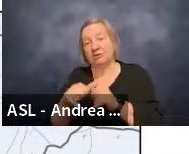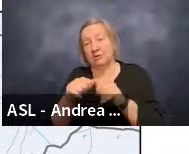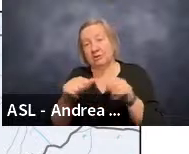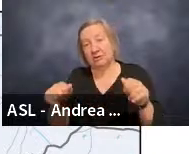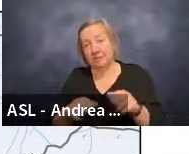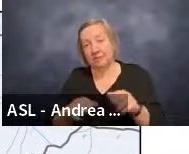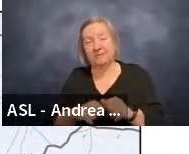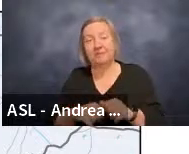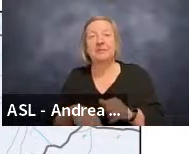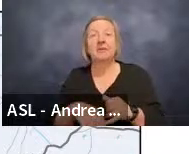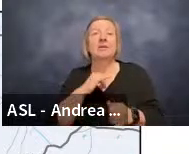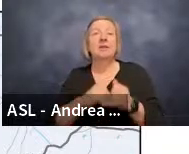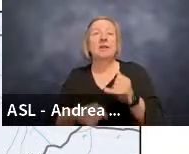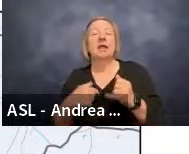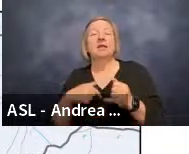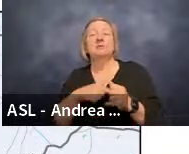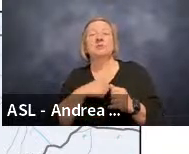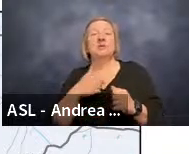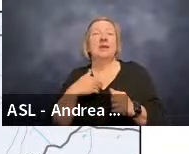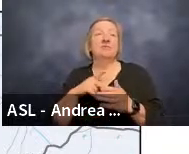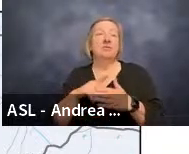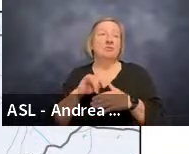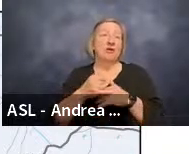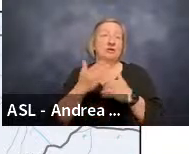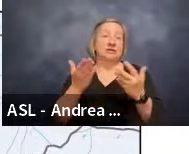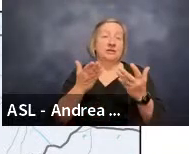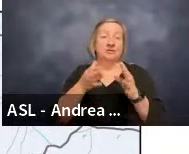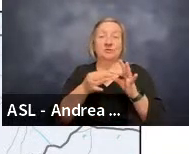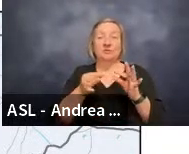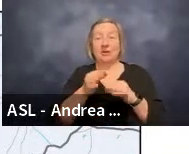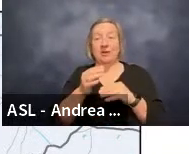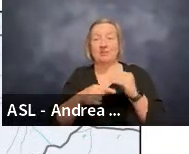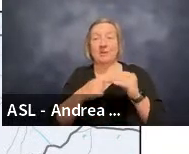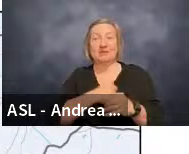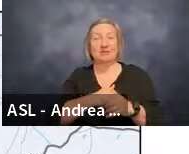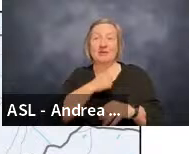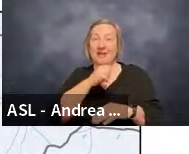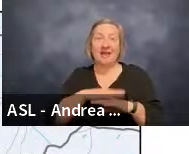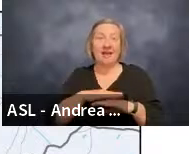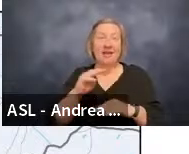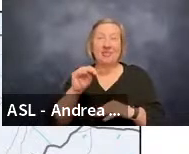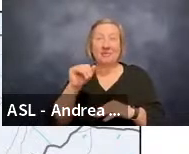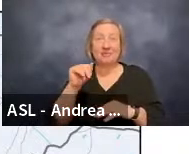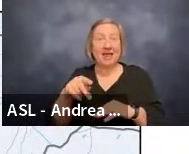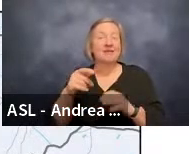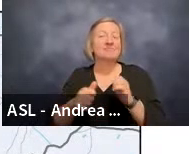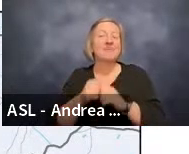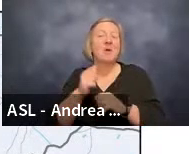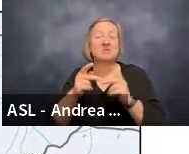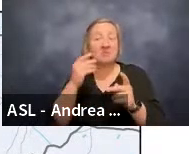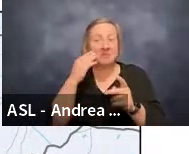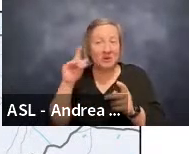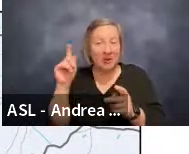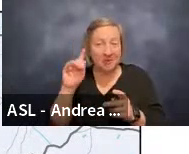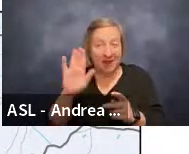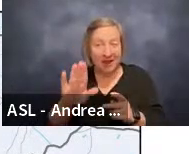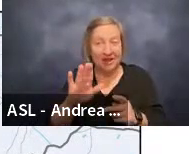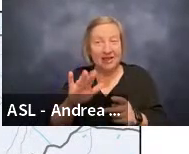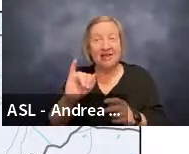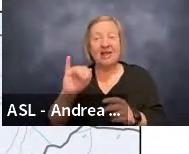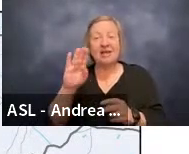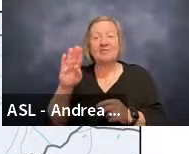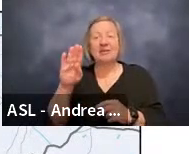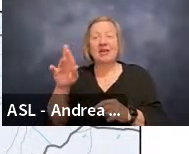And then finally, we have the project we're here to talk about. Sorry, it's not on the map. Most people know where it is. It's the IVR